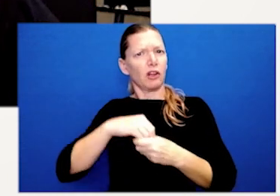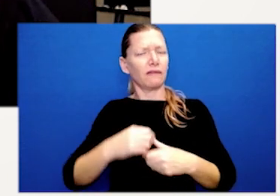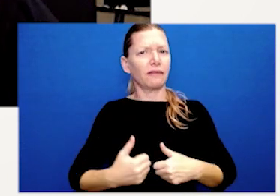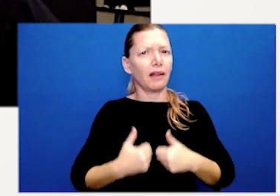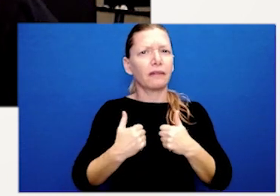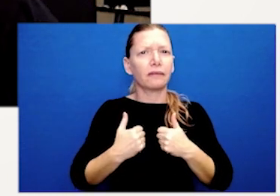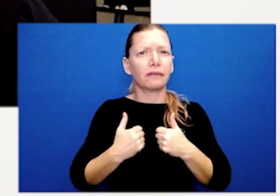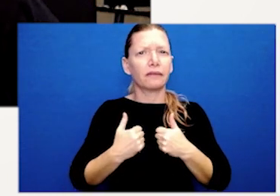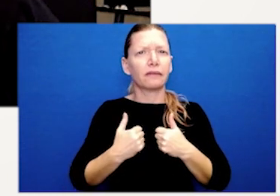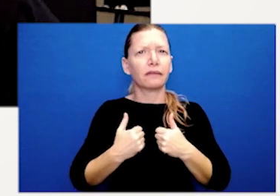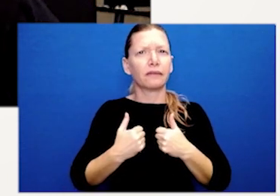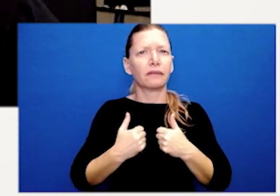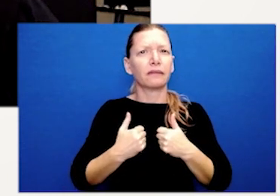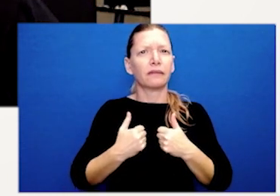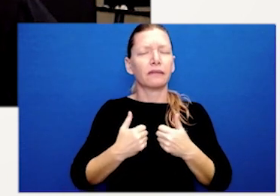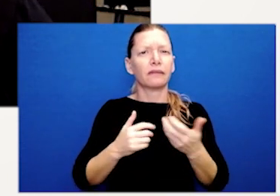of